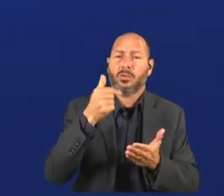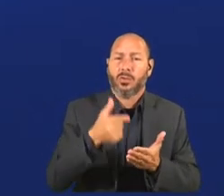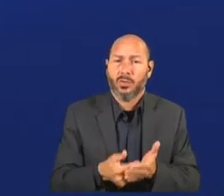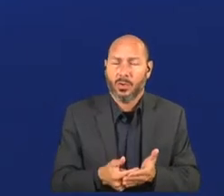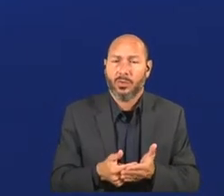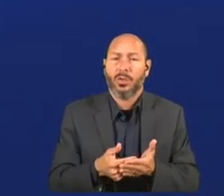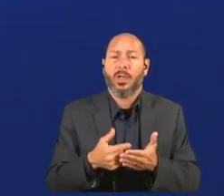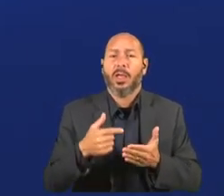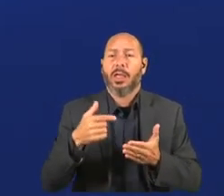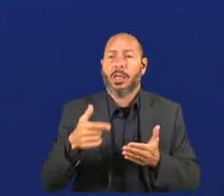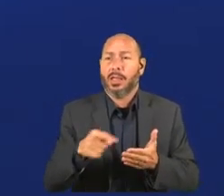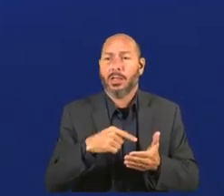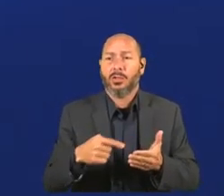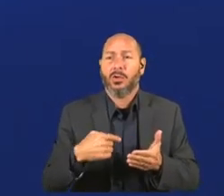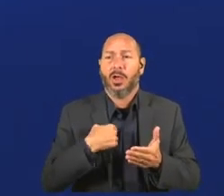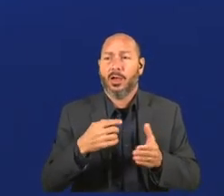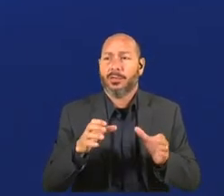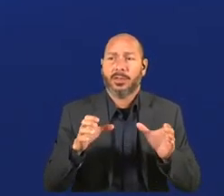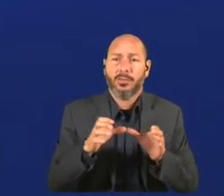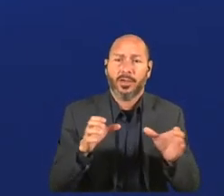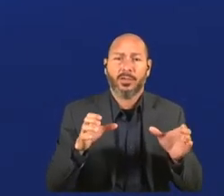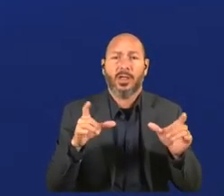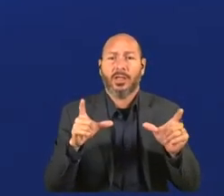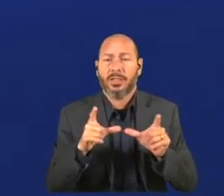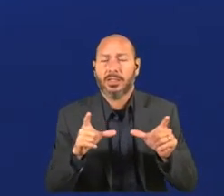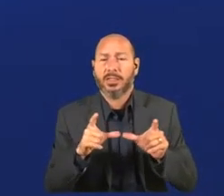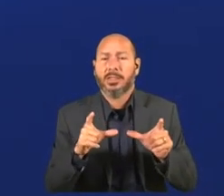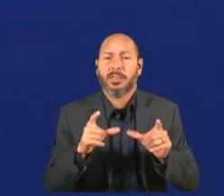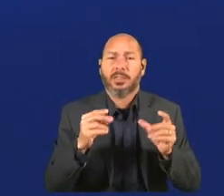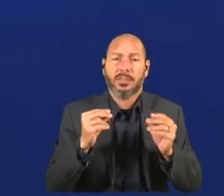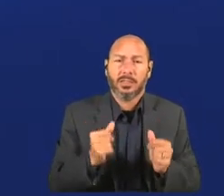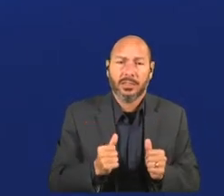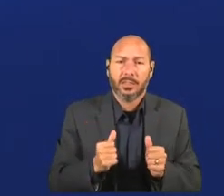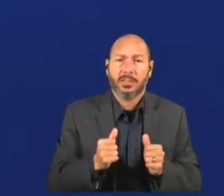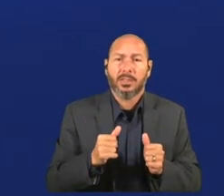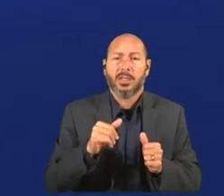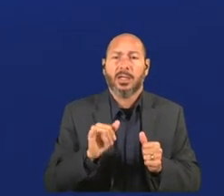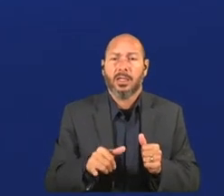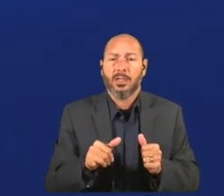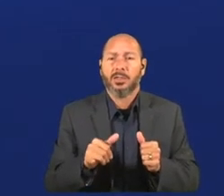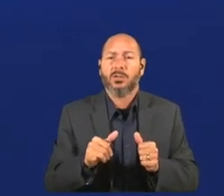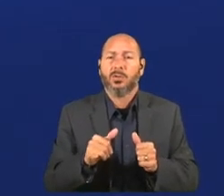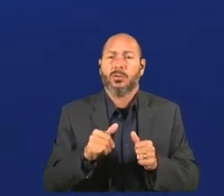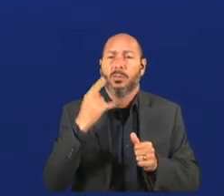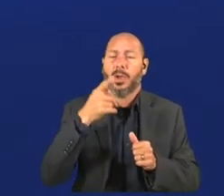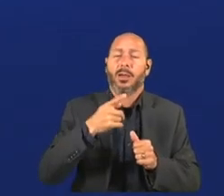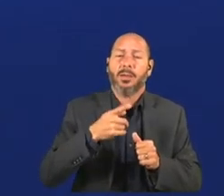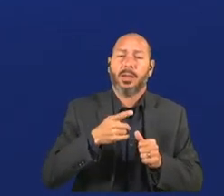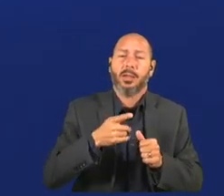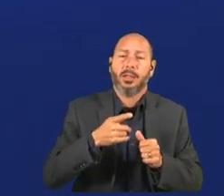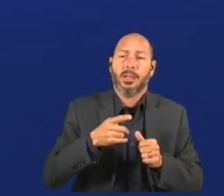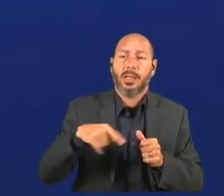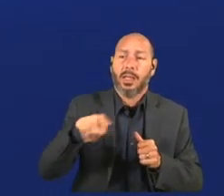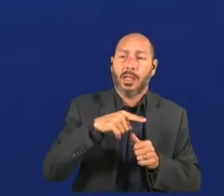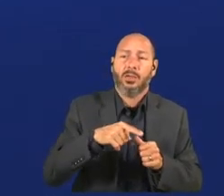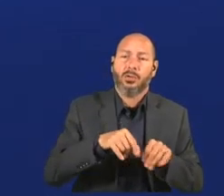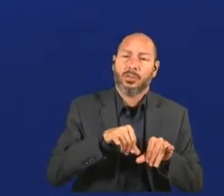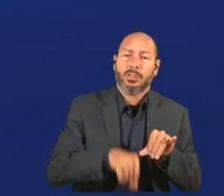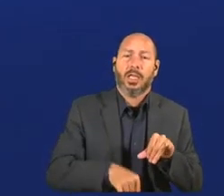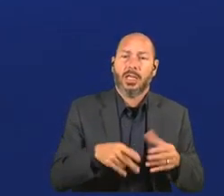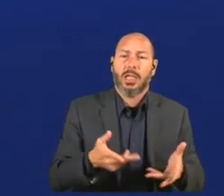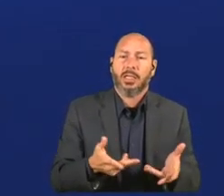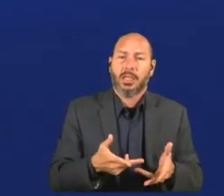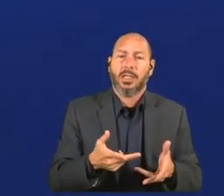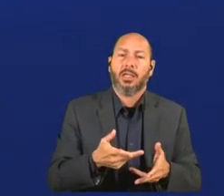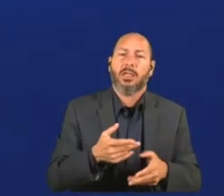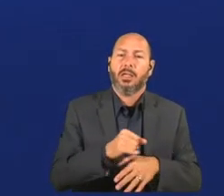get the credentialing and the licensing. So that is a big issue with respect to retention. At the same time, there are other programs